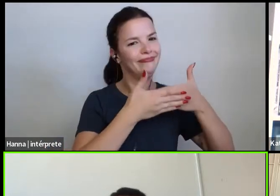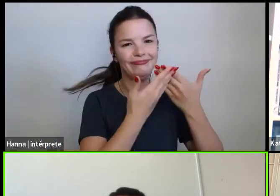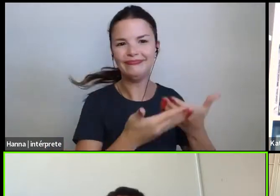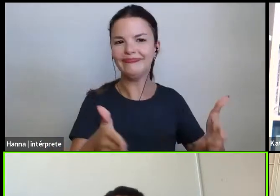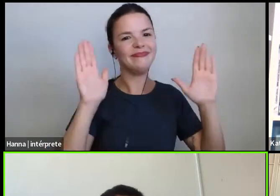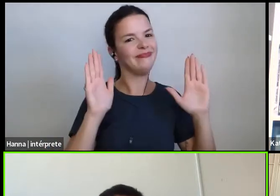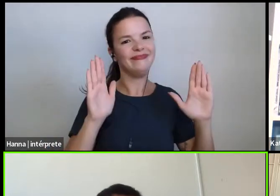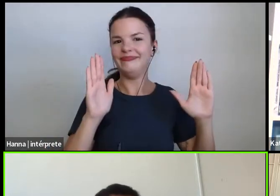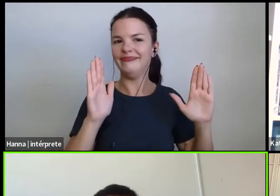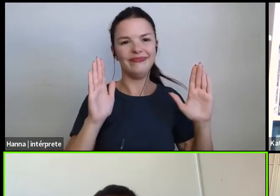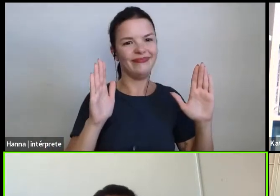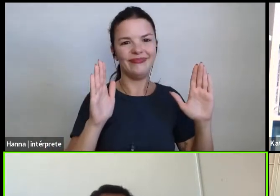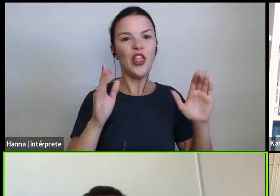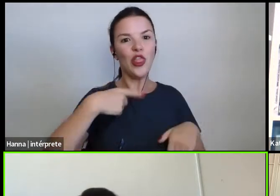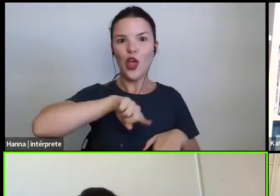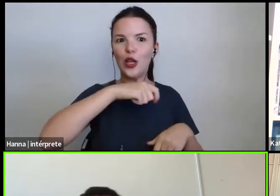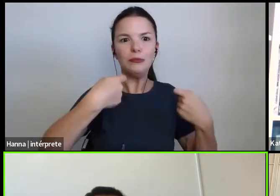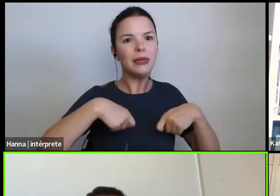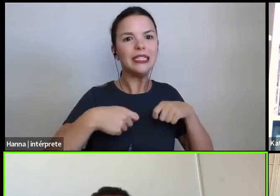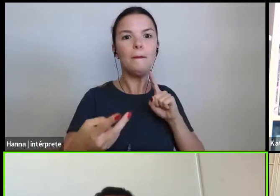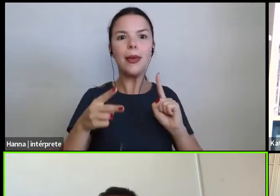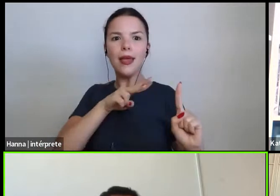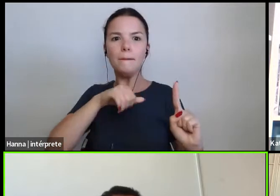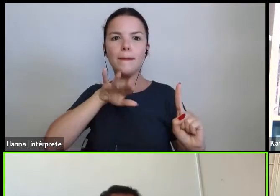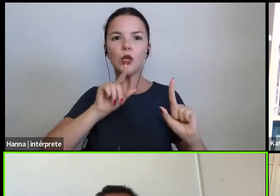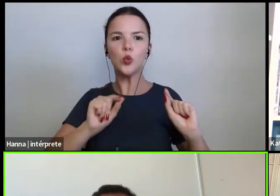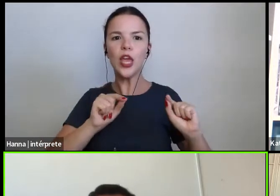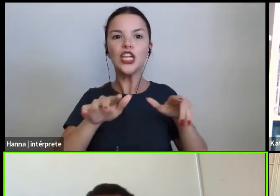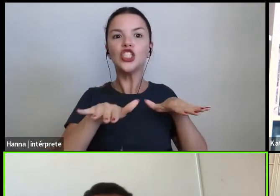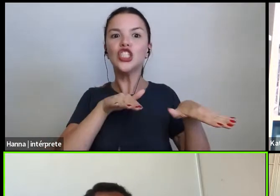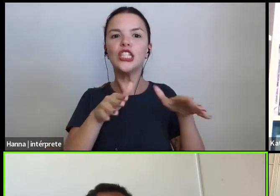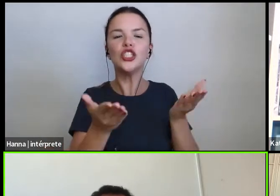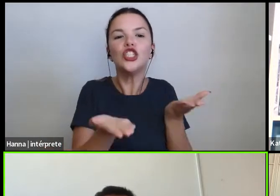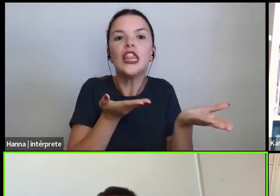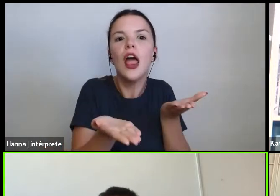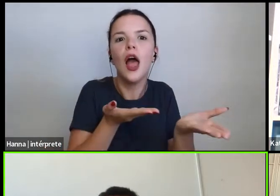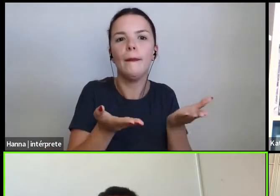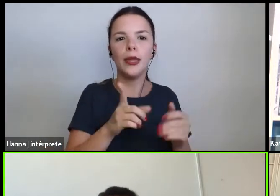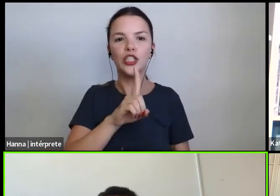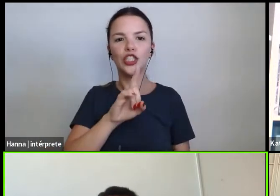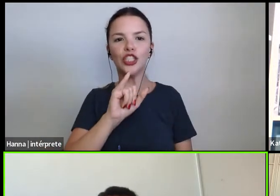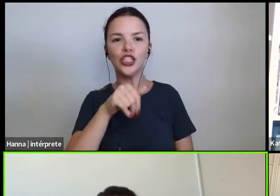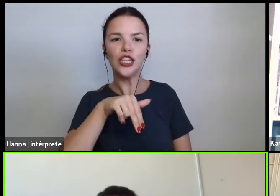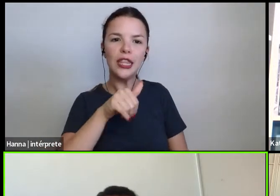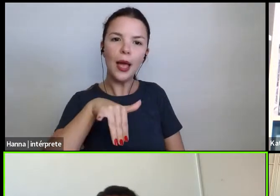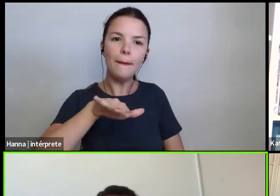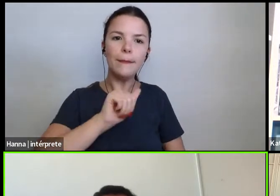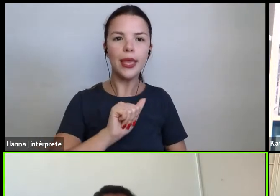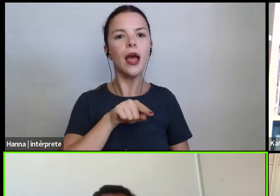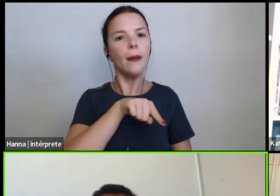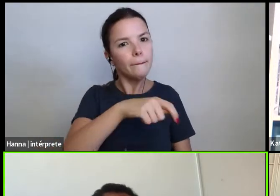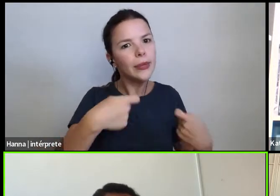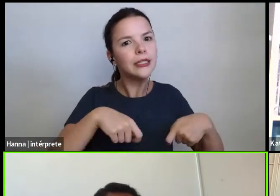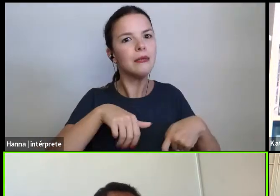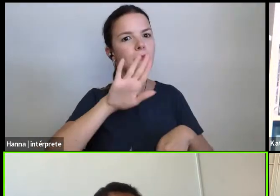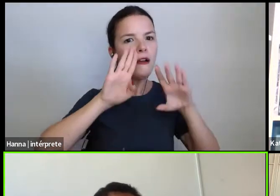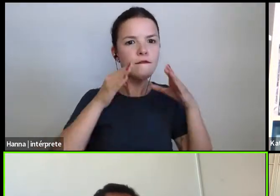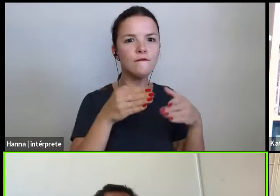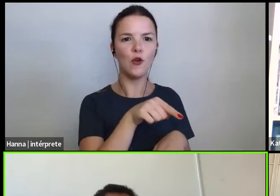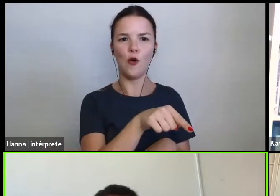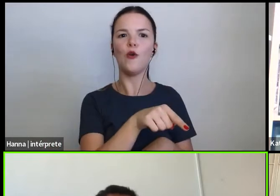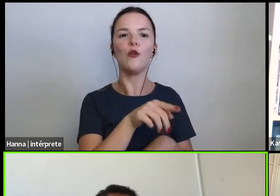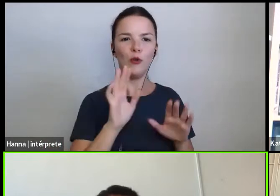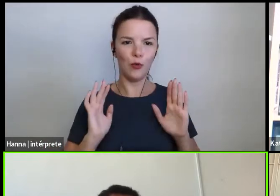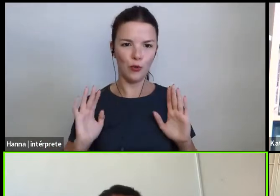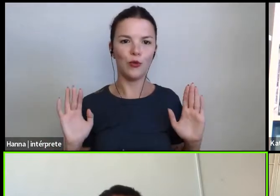formation would be best to cope with the phenomena we are observing